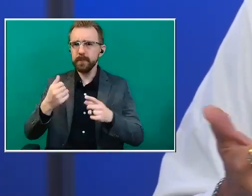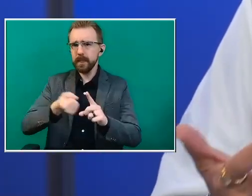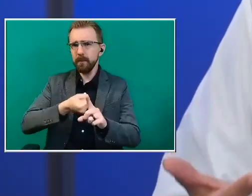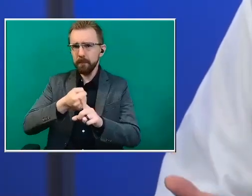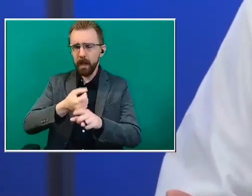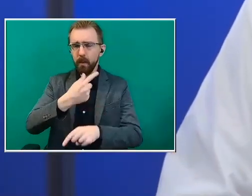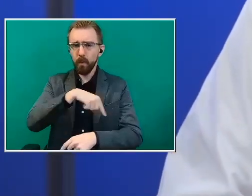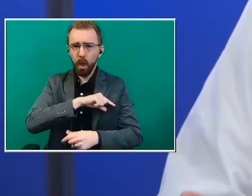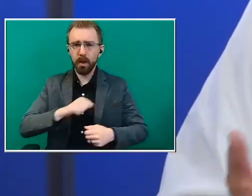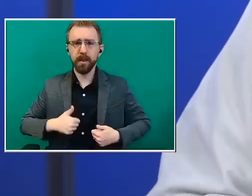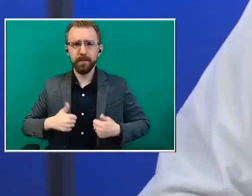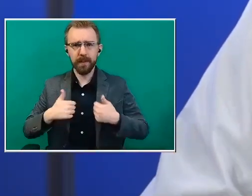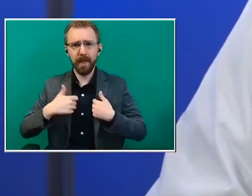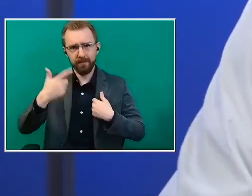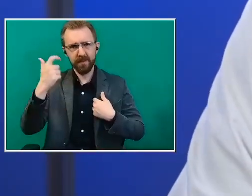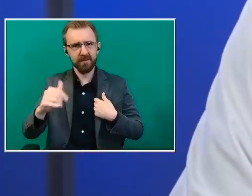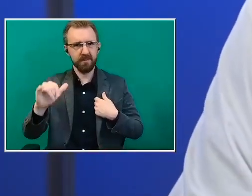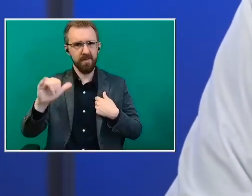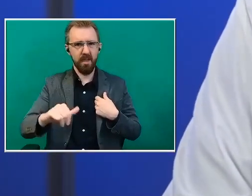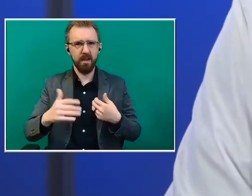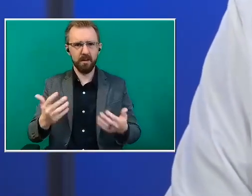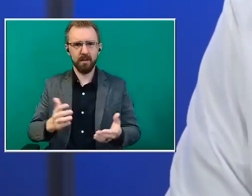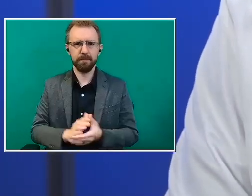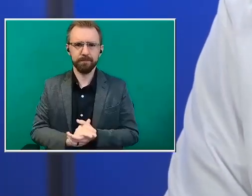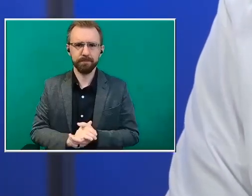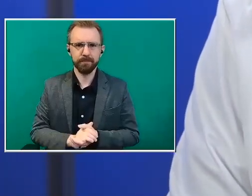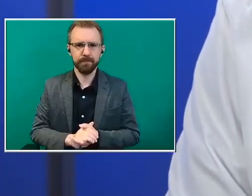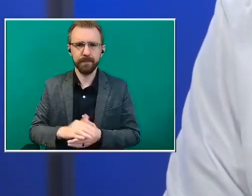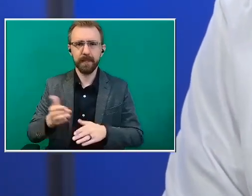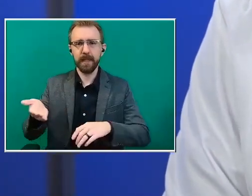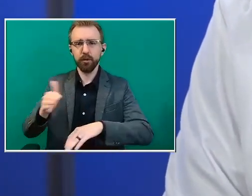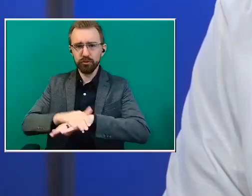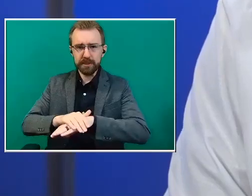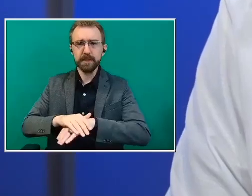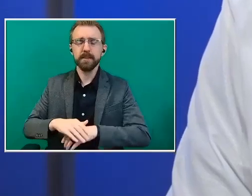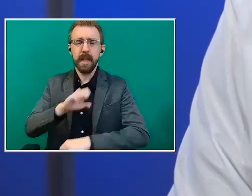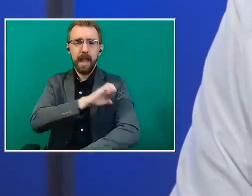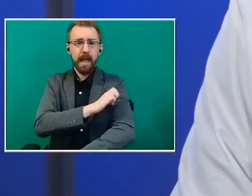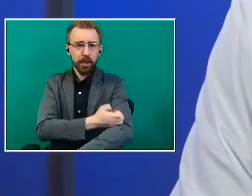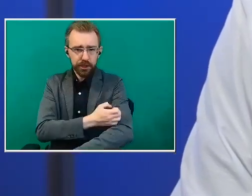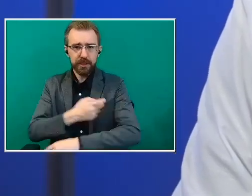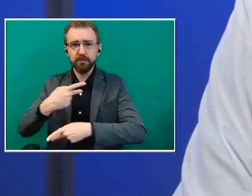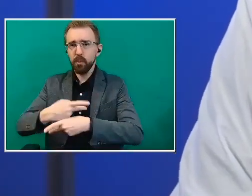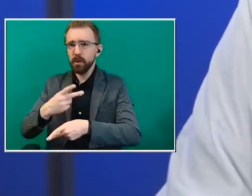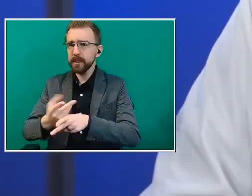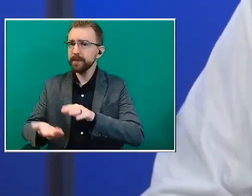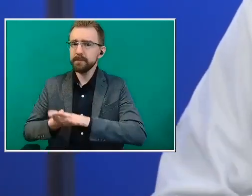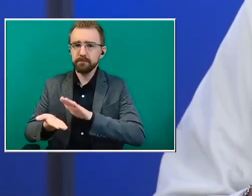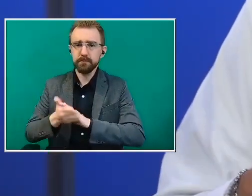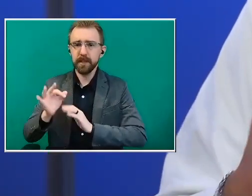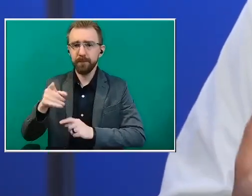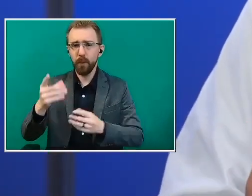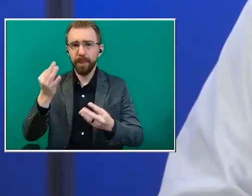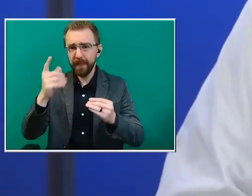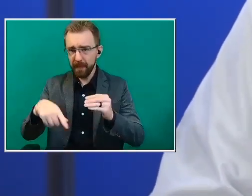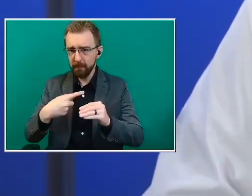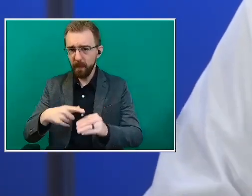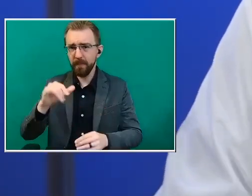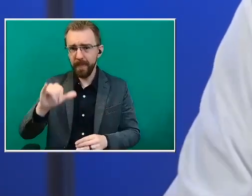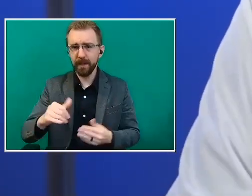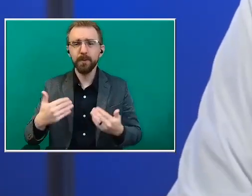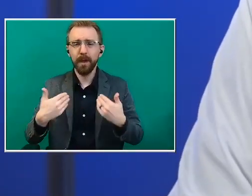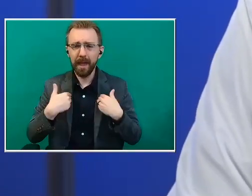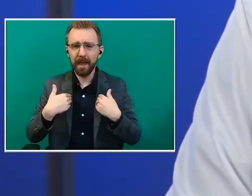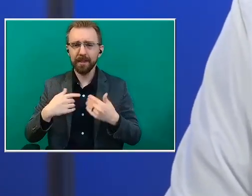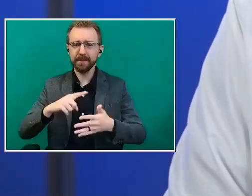that. It increases your energy levels and your productivity, if you are thinking about that. So it has a whole plethora of